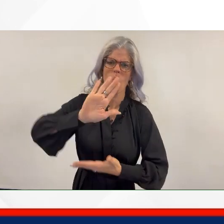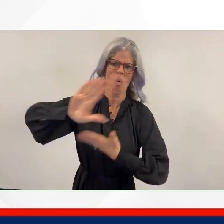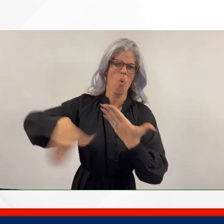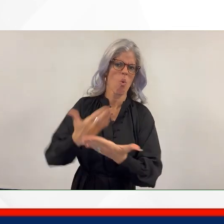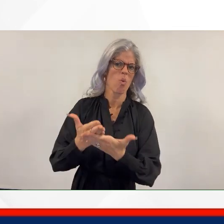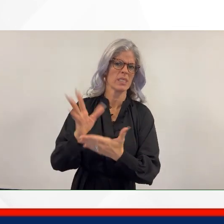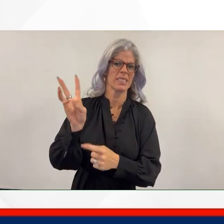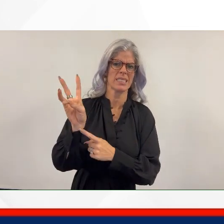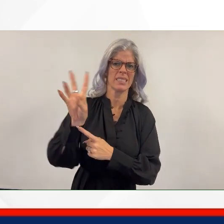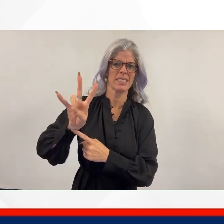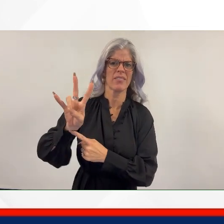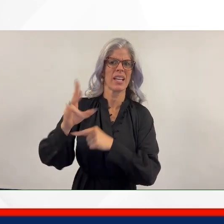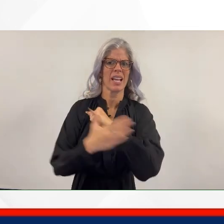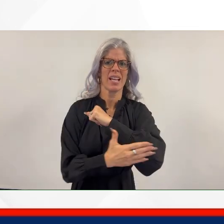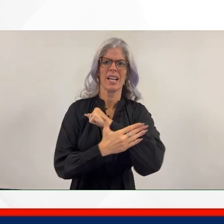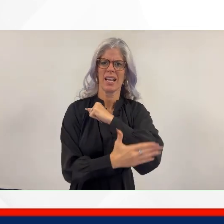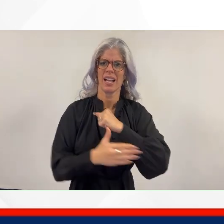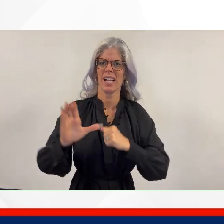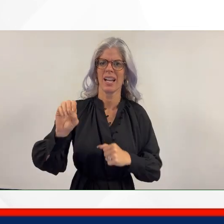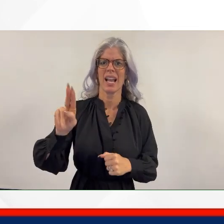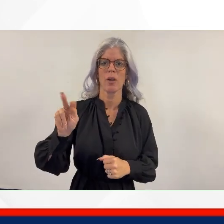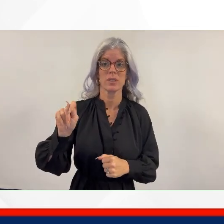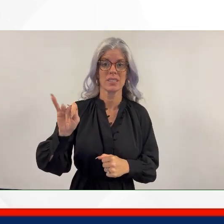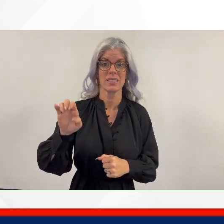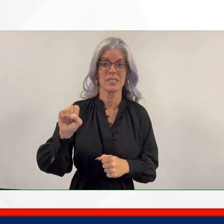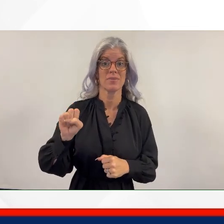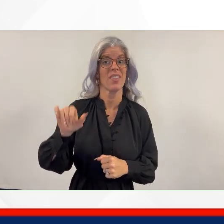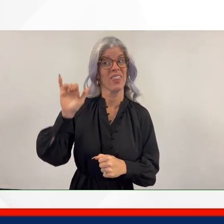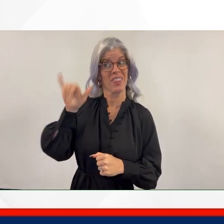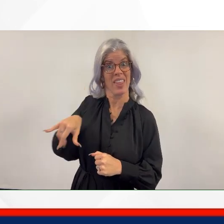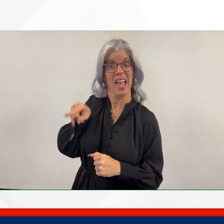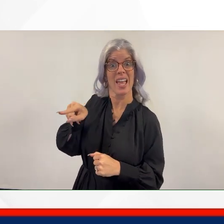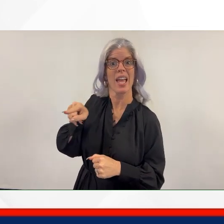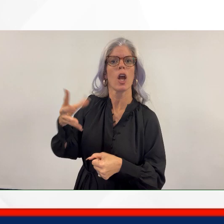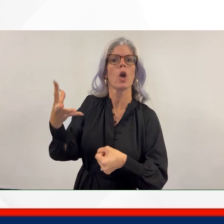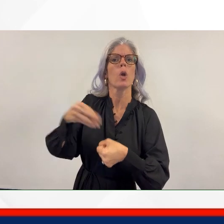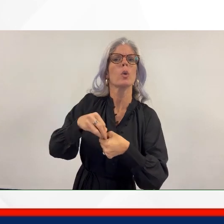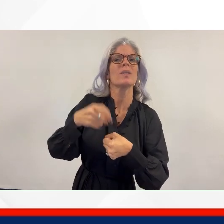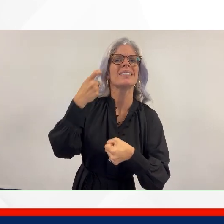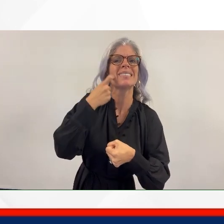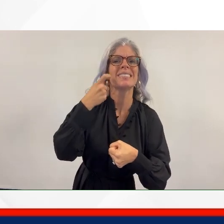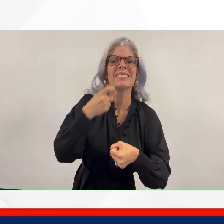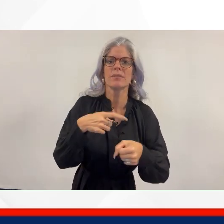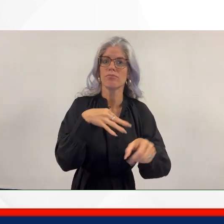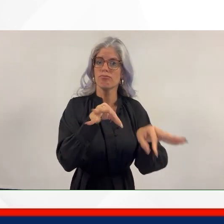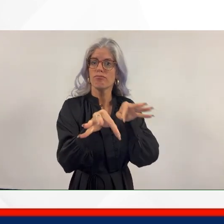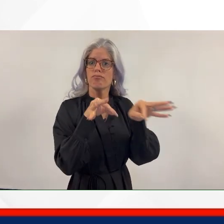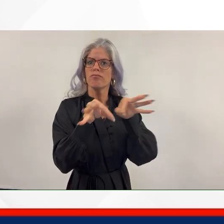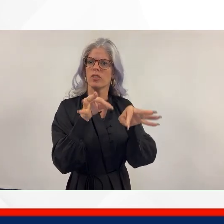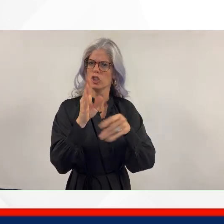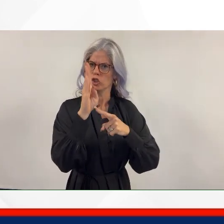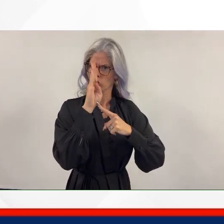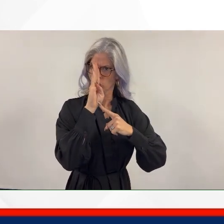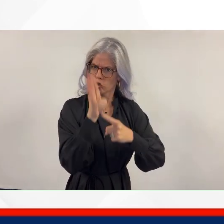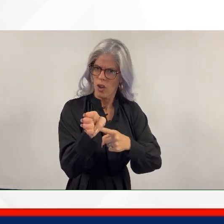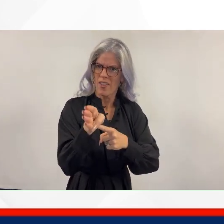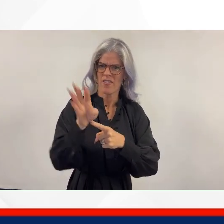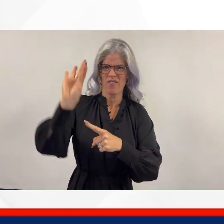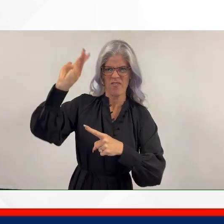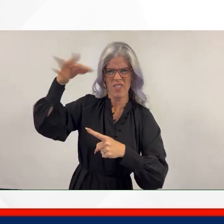a 100% federal cost share for the first 75 days from the incident start date of September